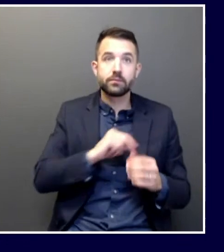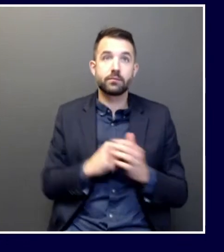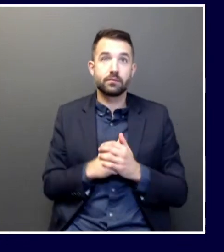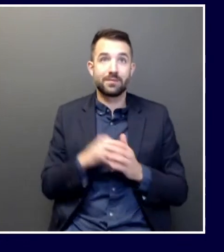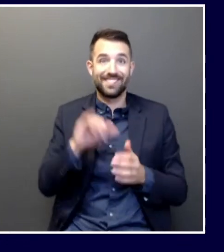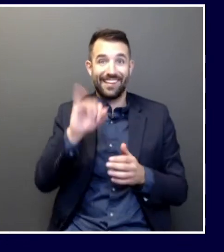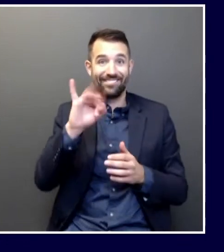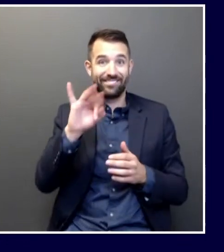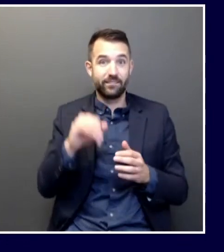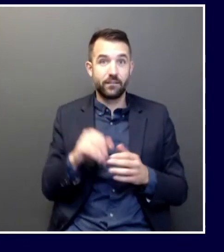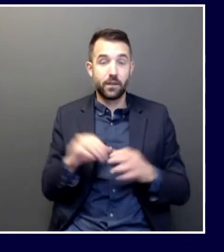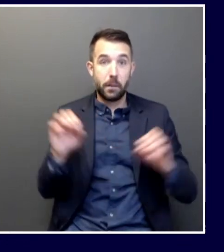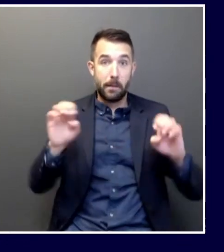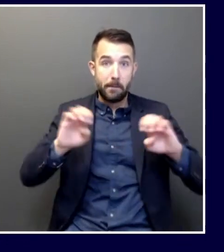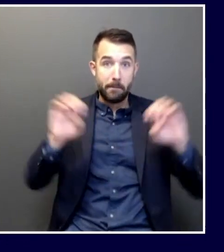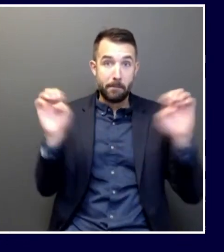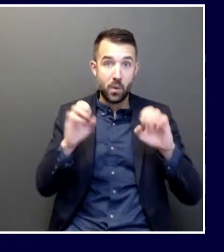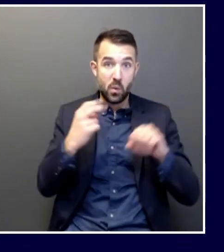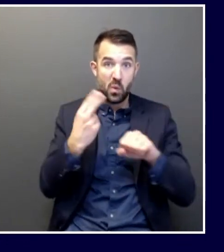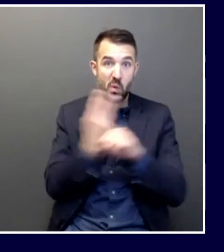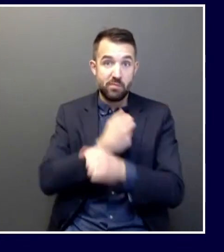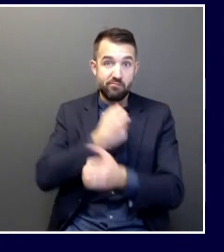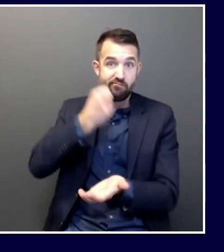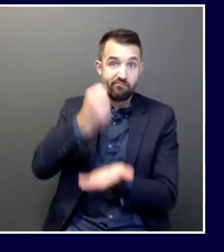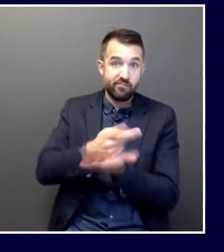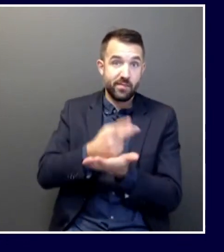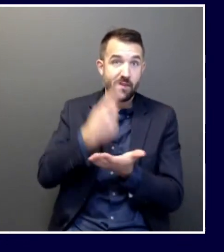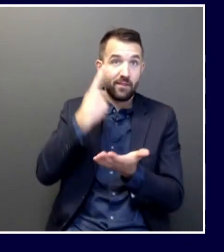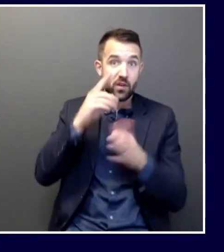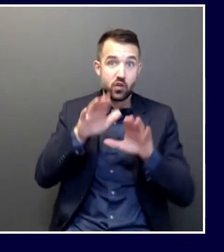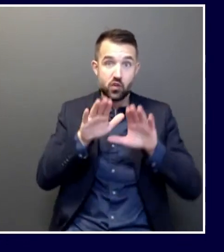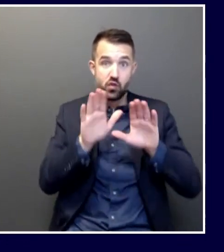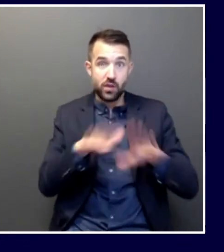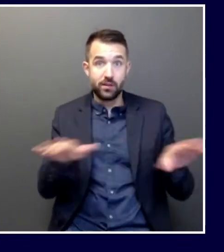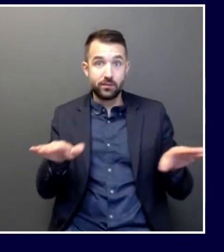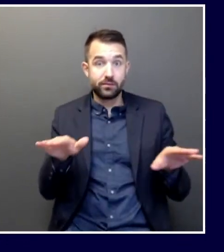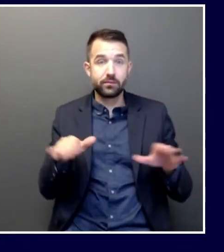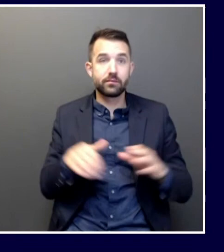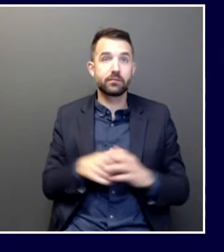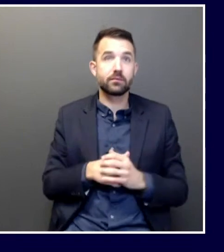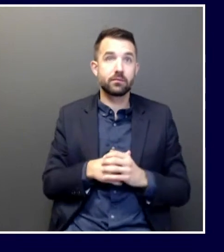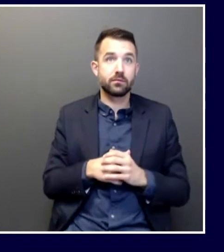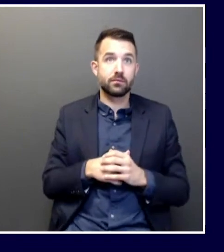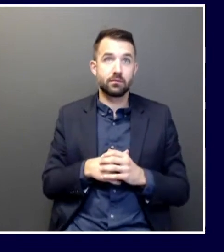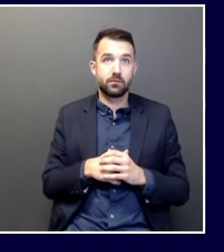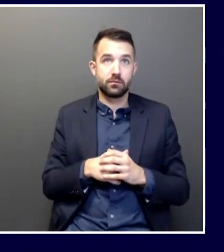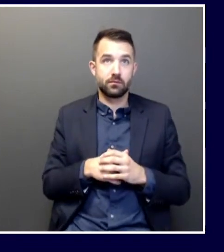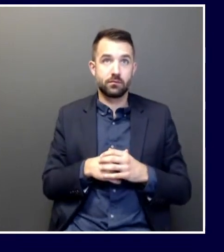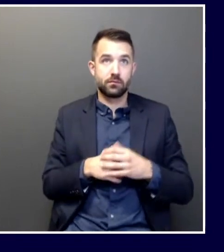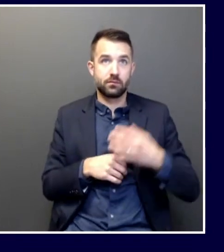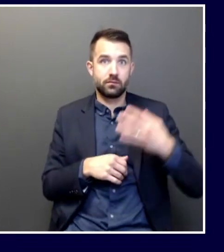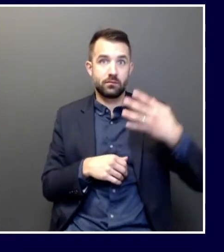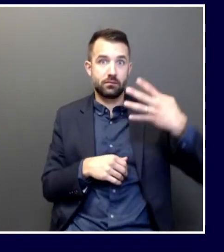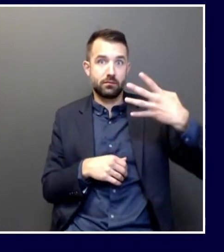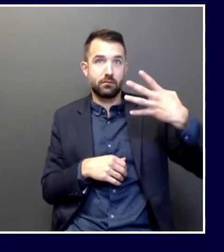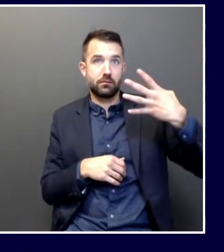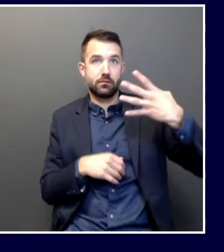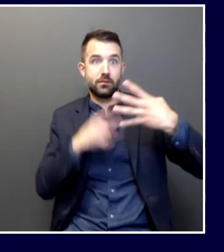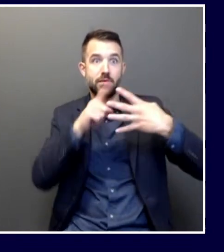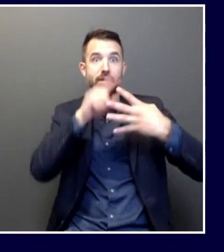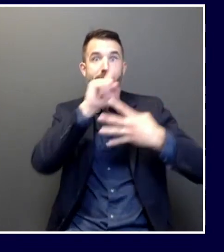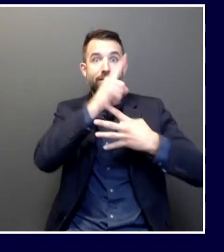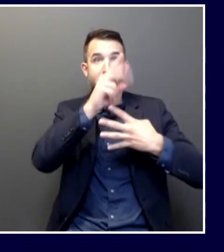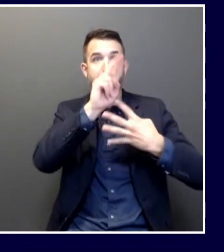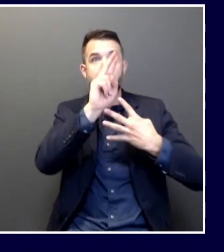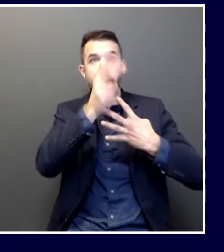emergency use authorization for the pediatric shots, does the state anticipate either one of two things: needing